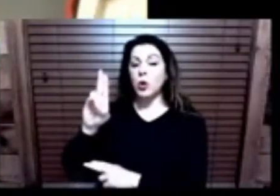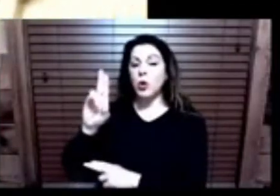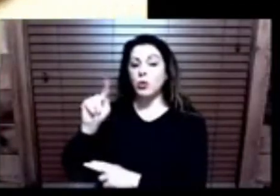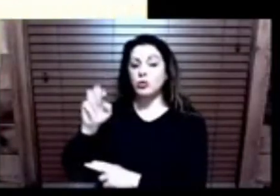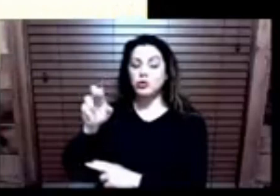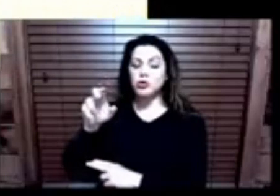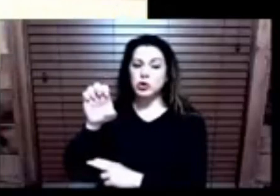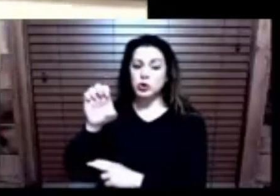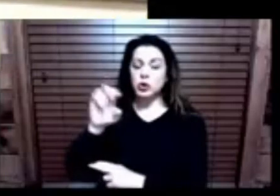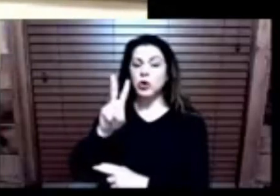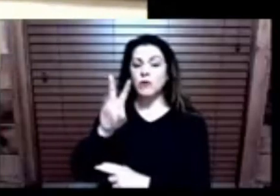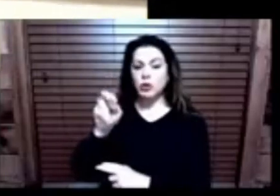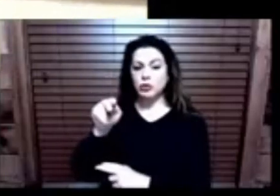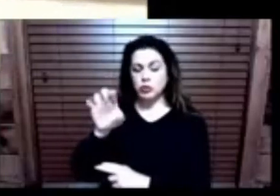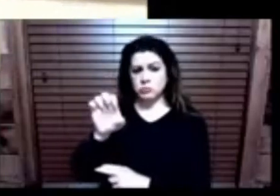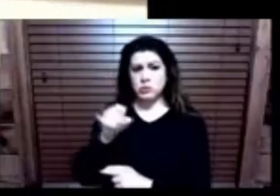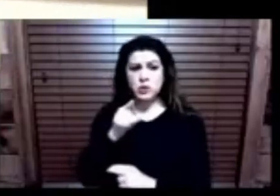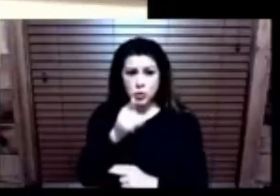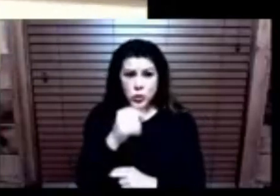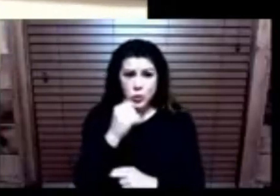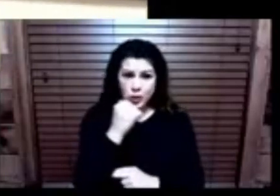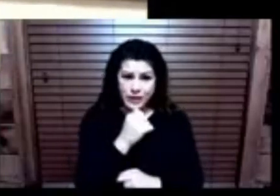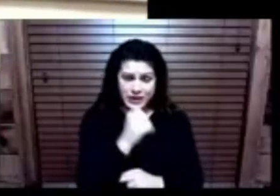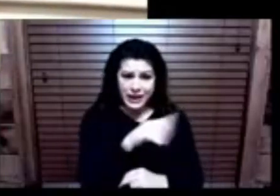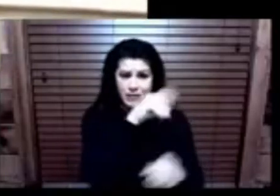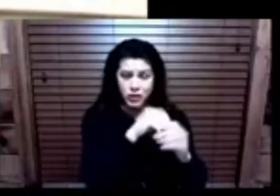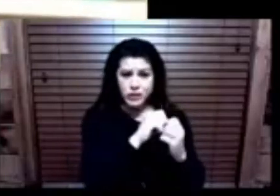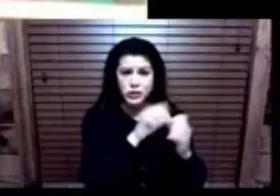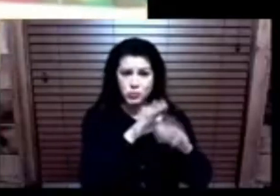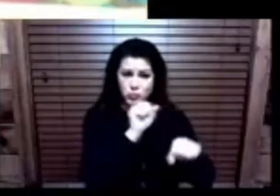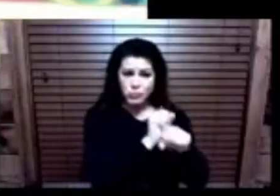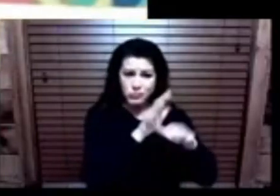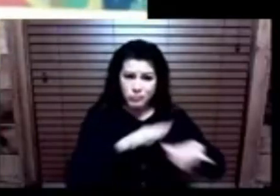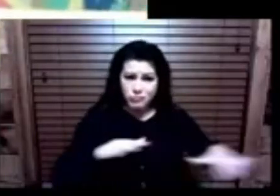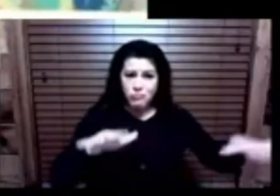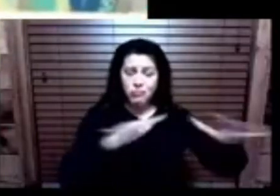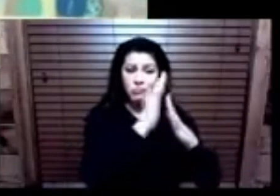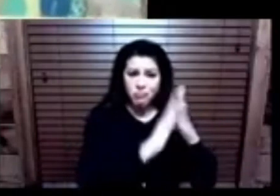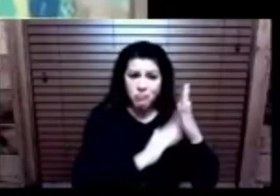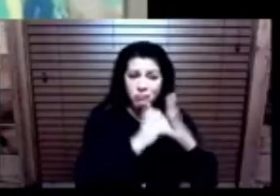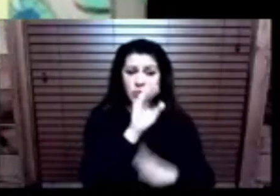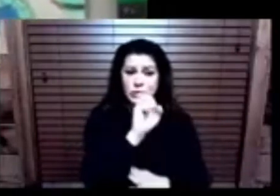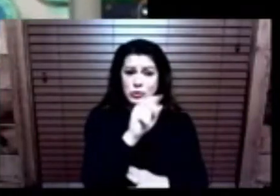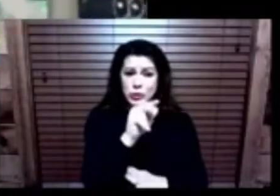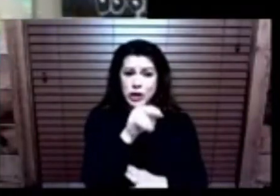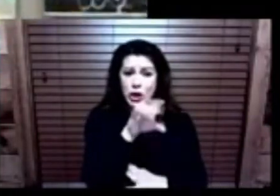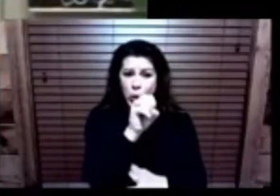during quarantine? Every day from morning to night. Woo. That's the dog pound up there.